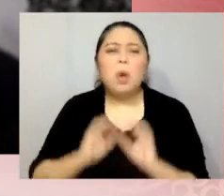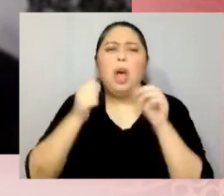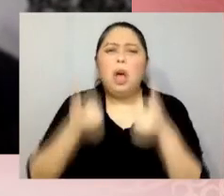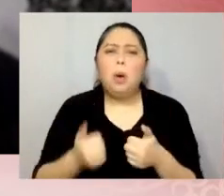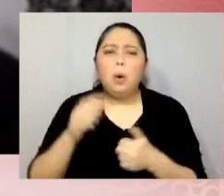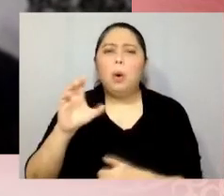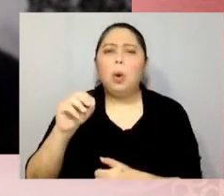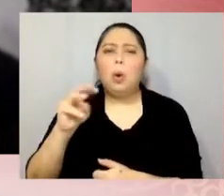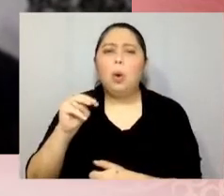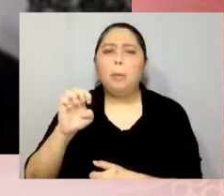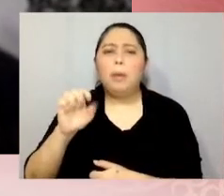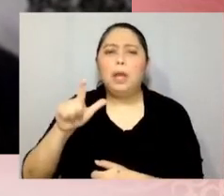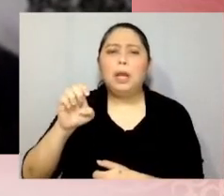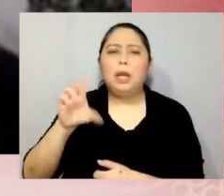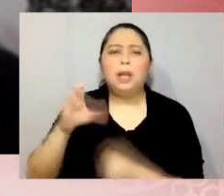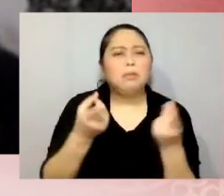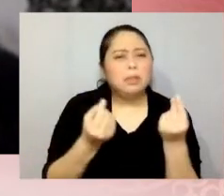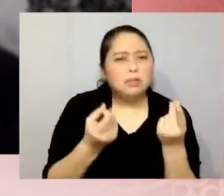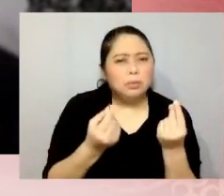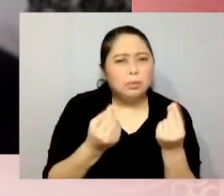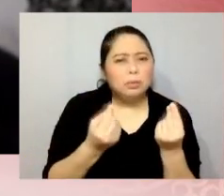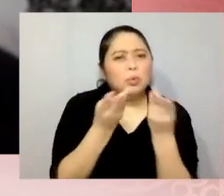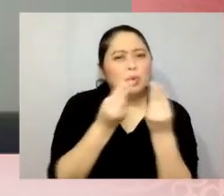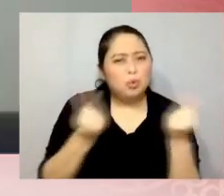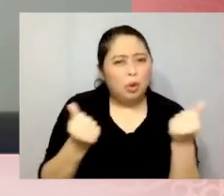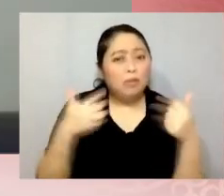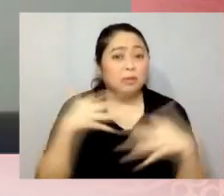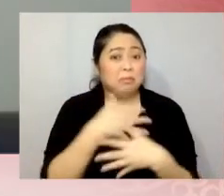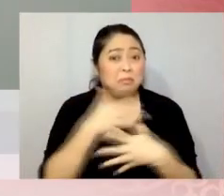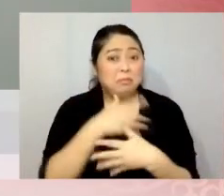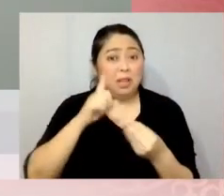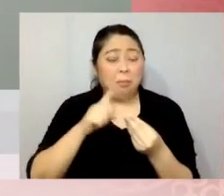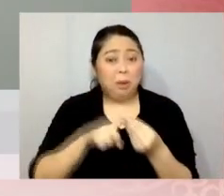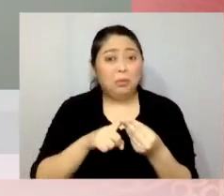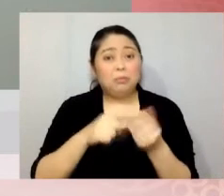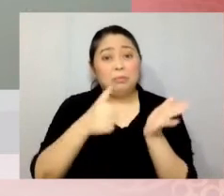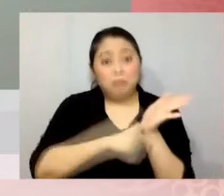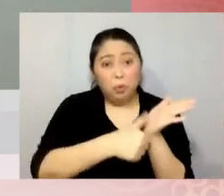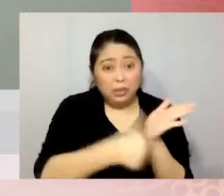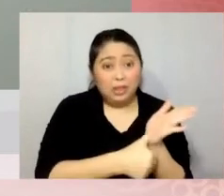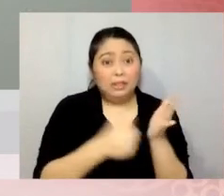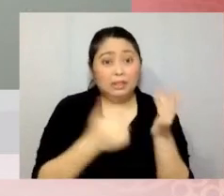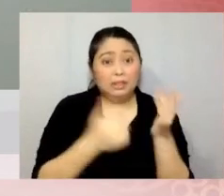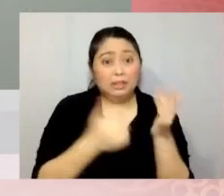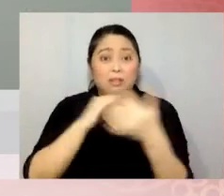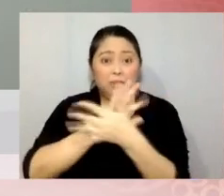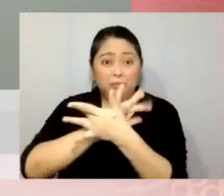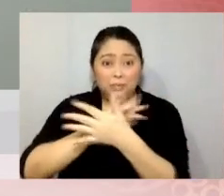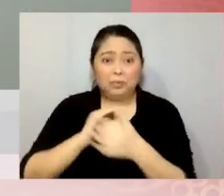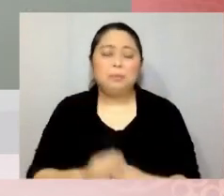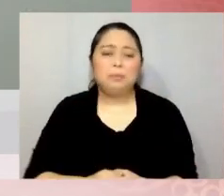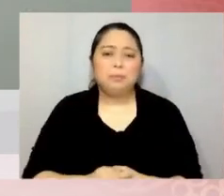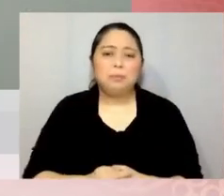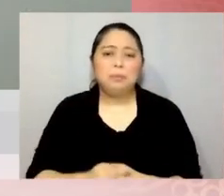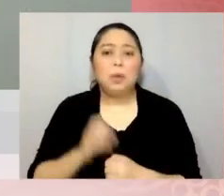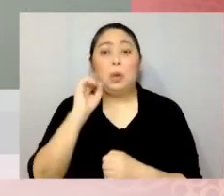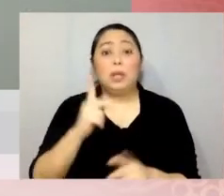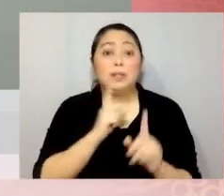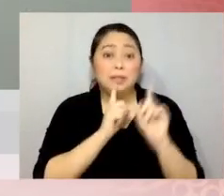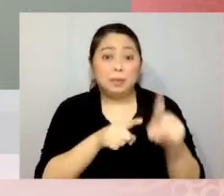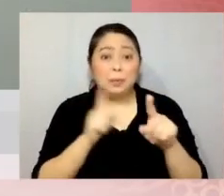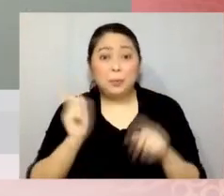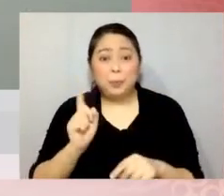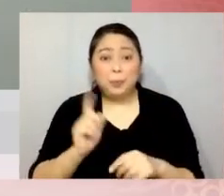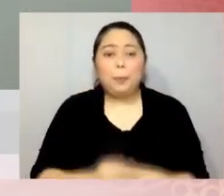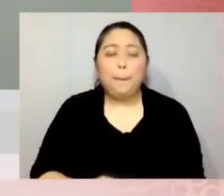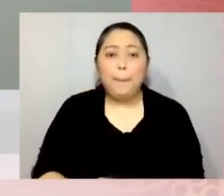to do in the future to address these fears? Aside from the minimum requirements under the present setup, we